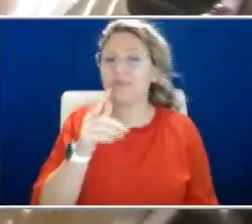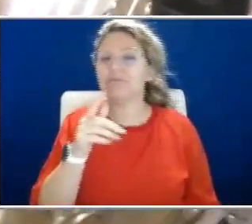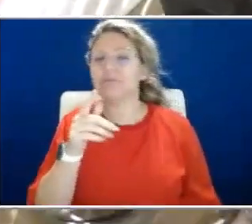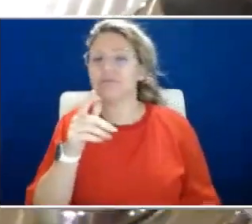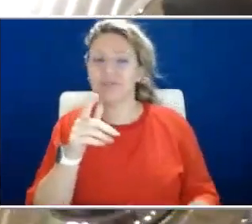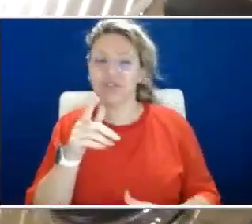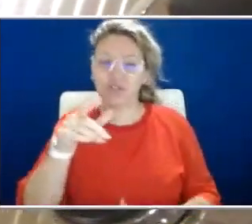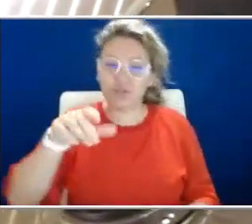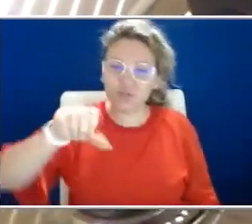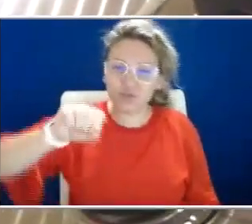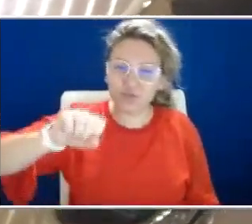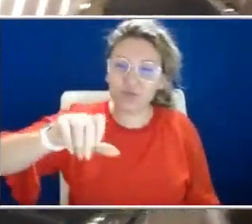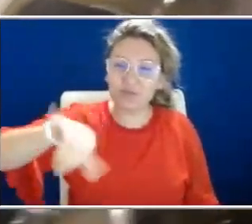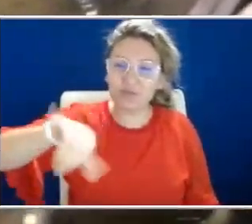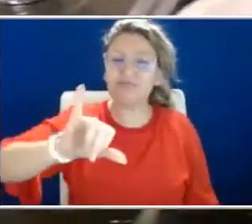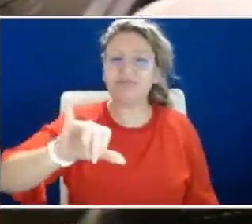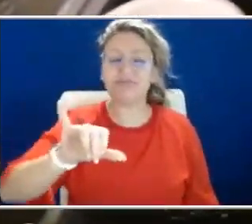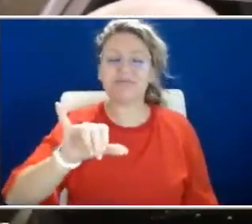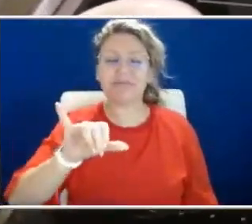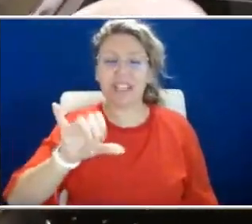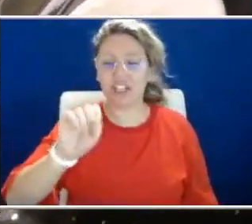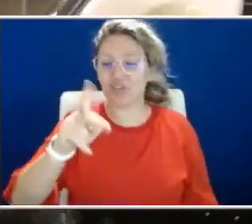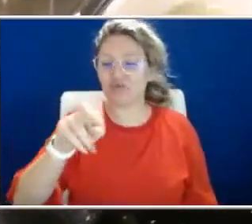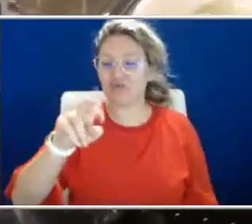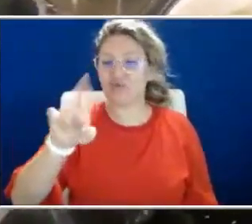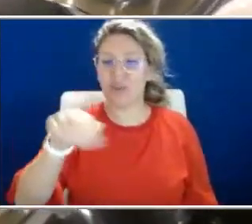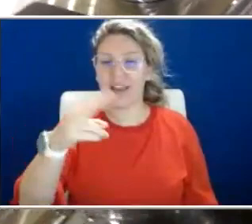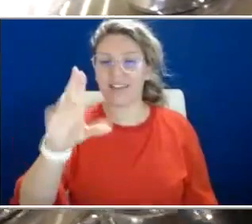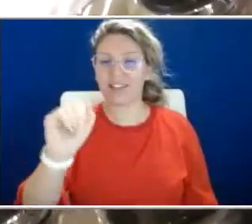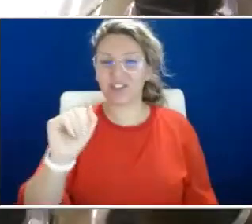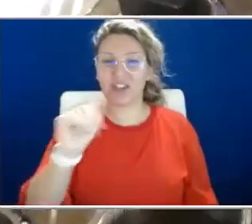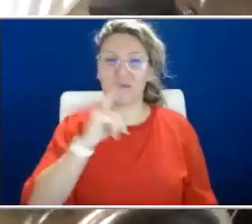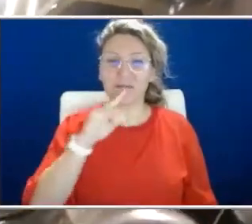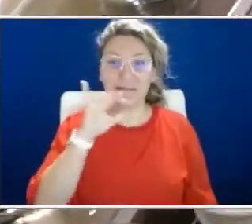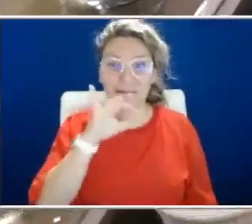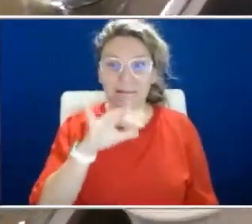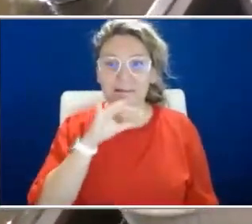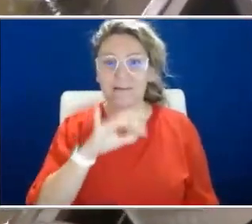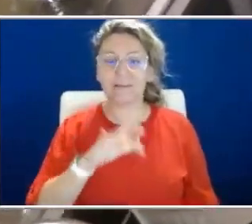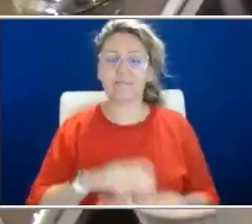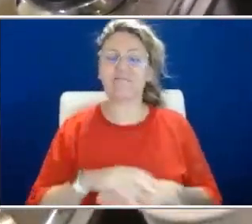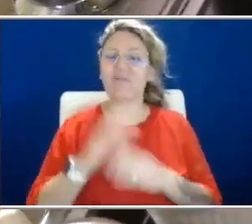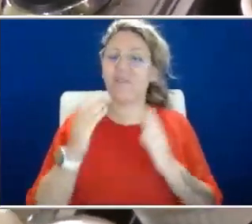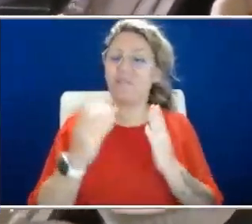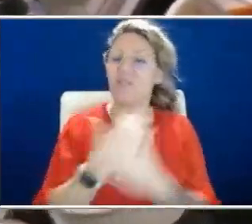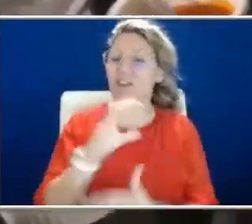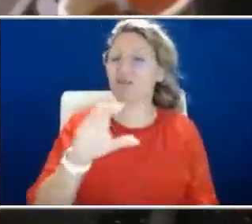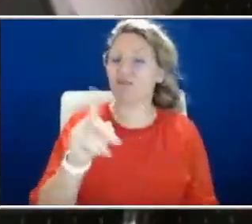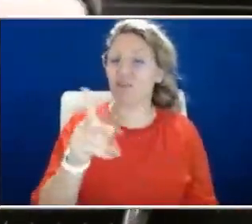A little sriracha for that kick. A little fresh garlic.